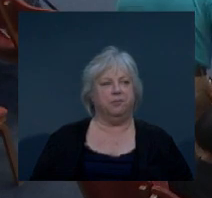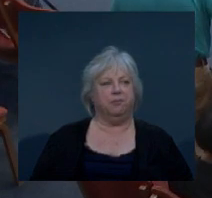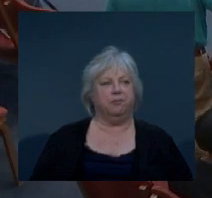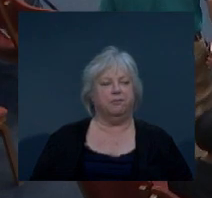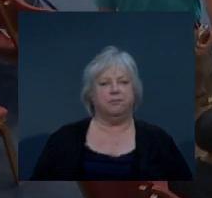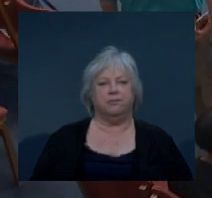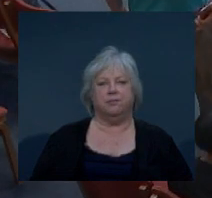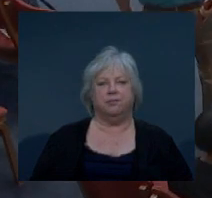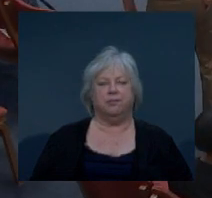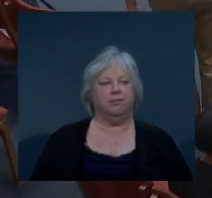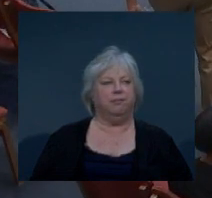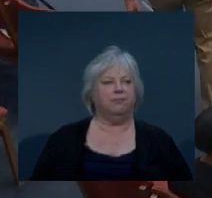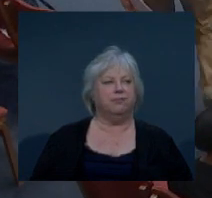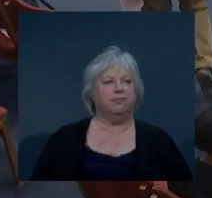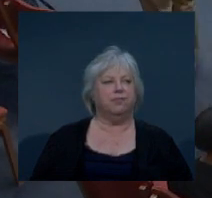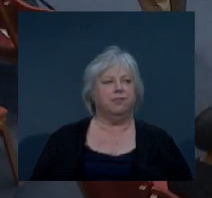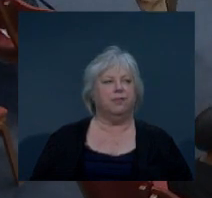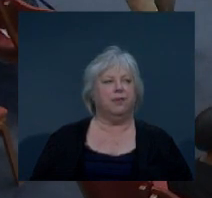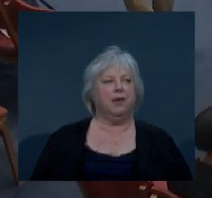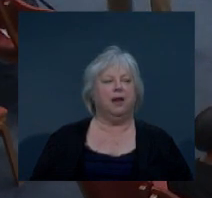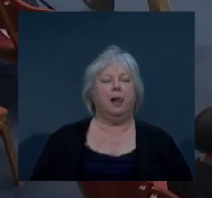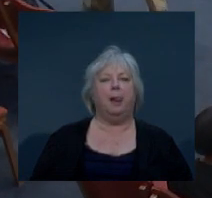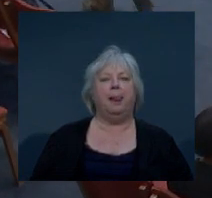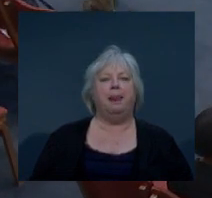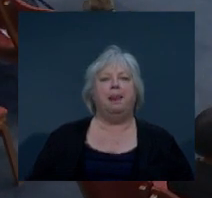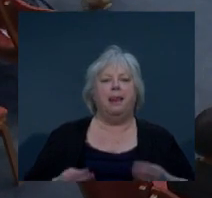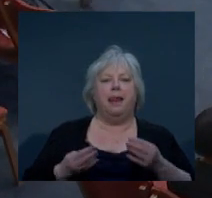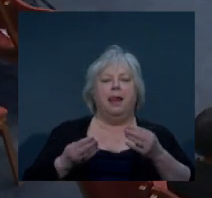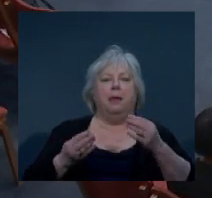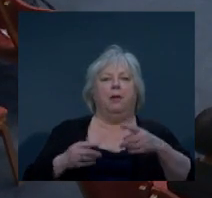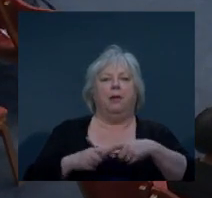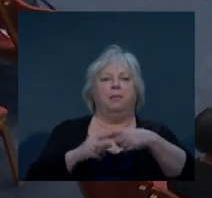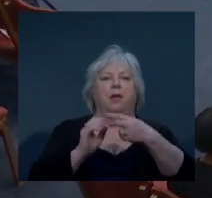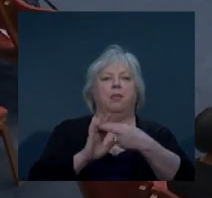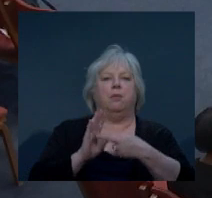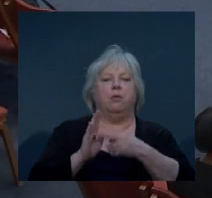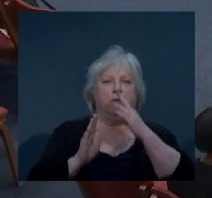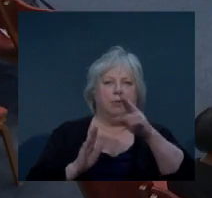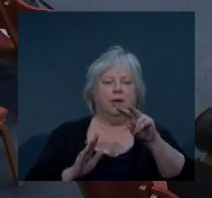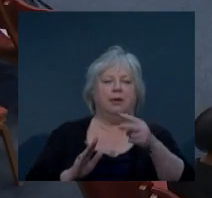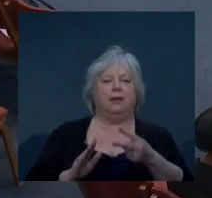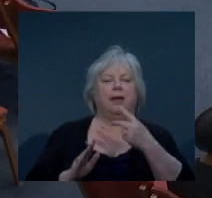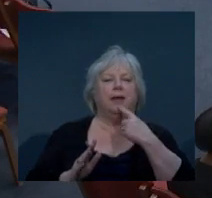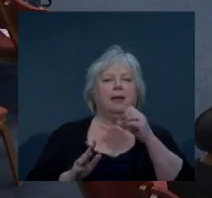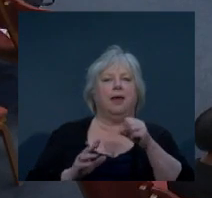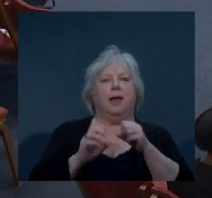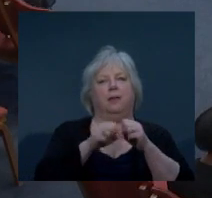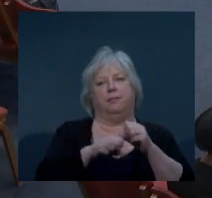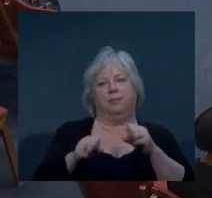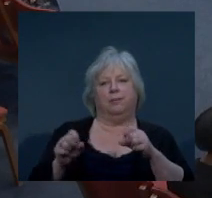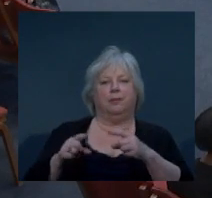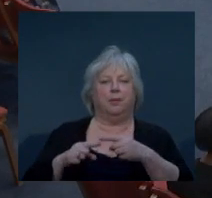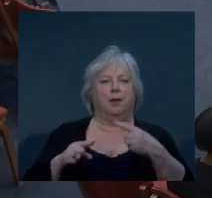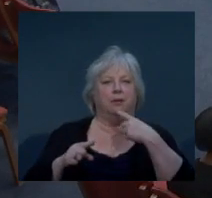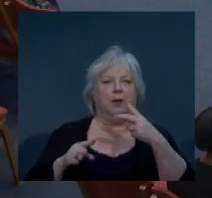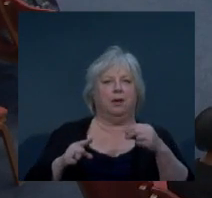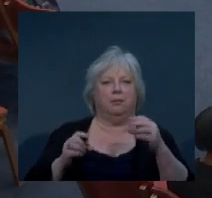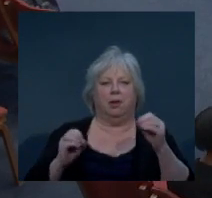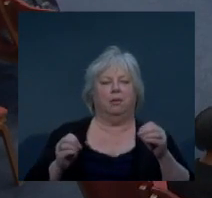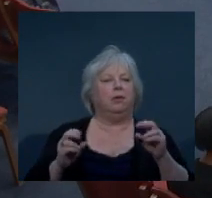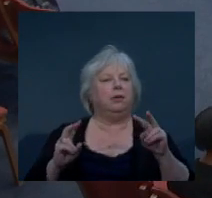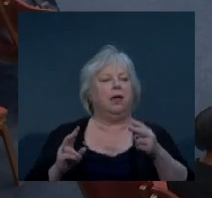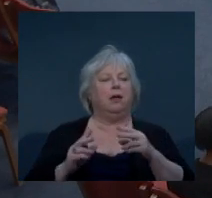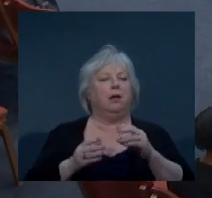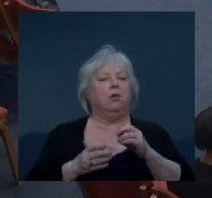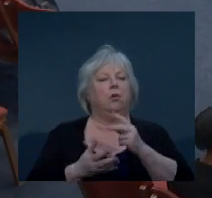There's a motion moved to suspend the rules to the second reading. All those in favor, please say aye. All those opposed, please say nay. Motion passes. Second reading.